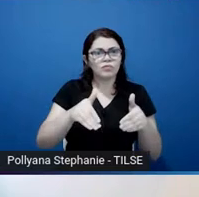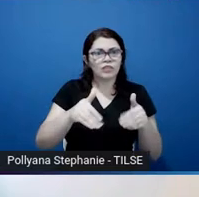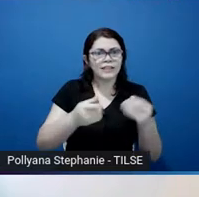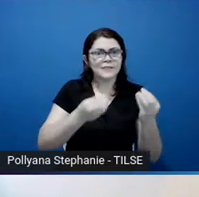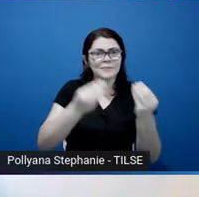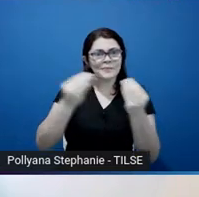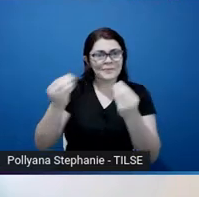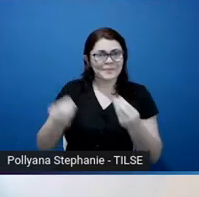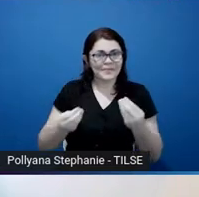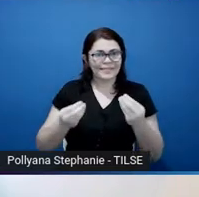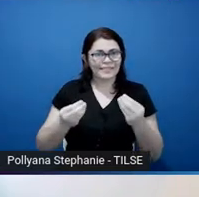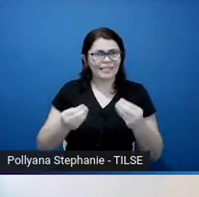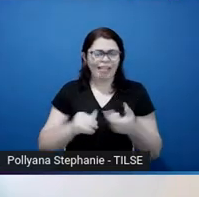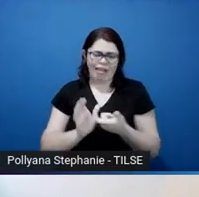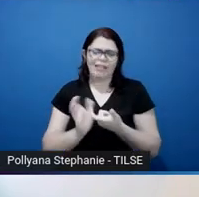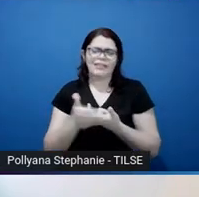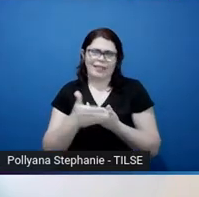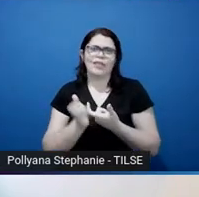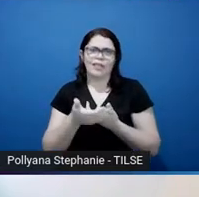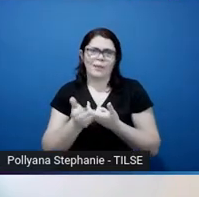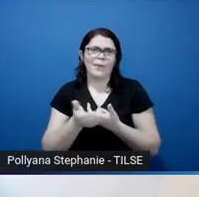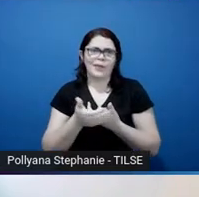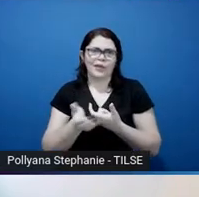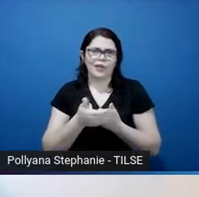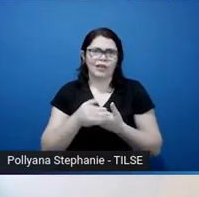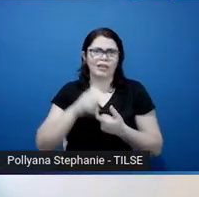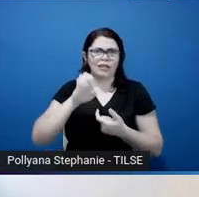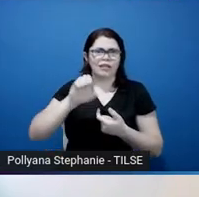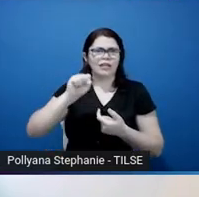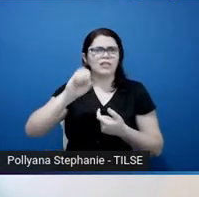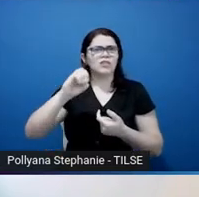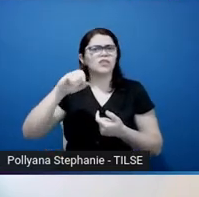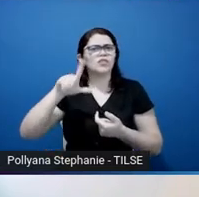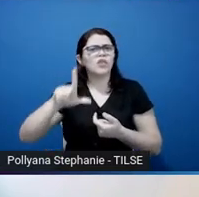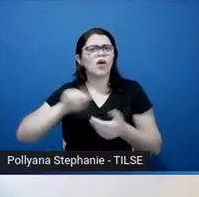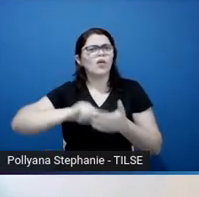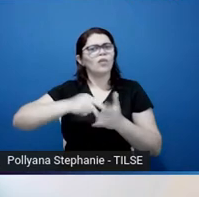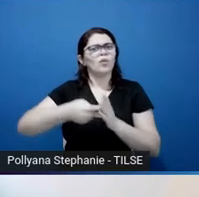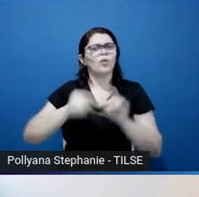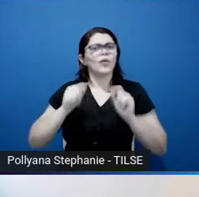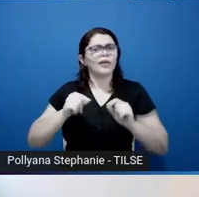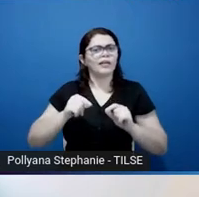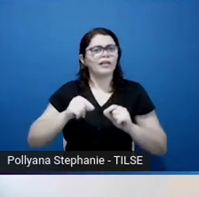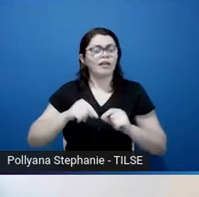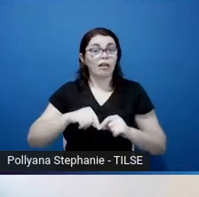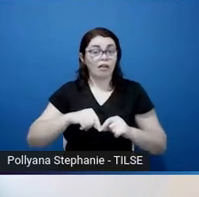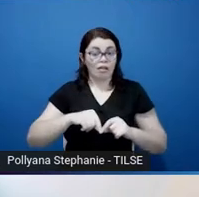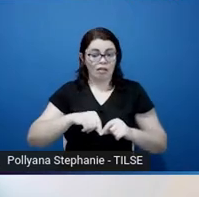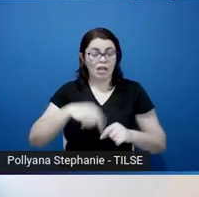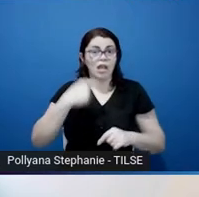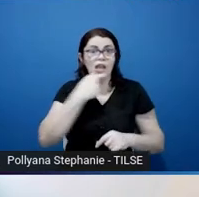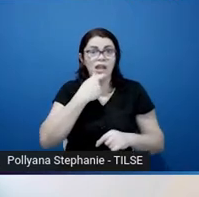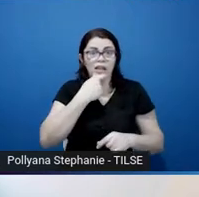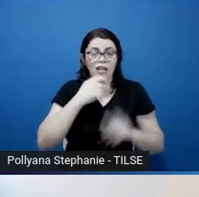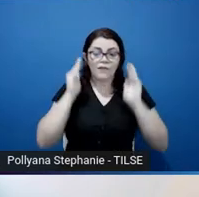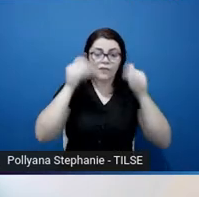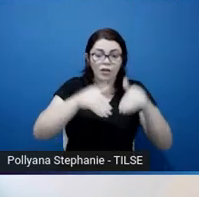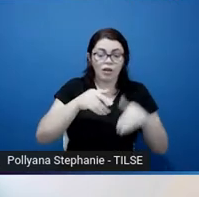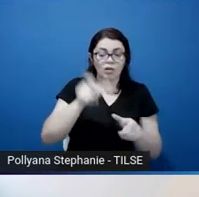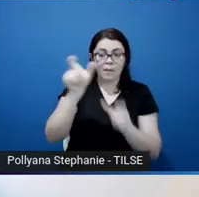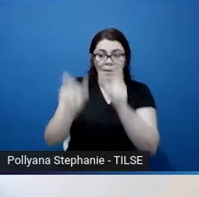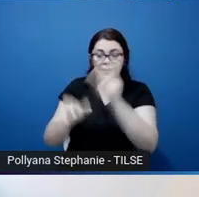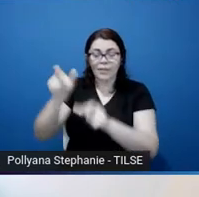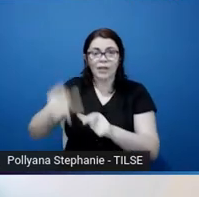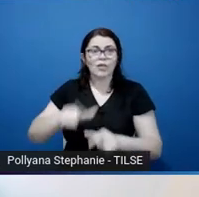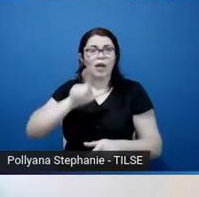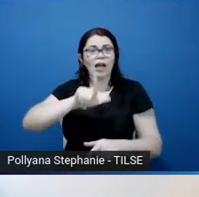just terminology, ESOL stands for English to Speakers of Other Languages. So I'm